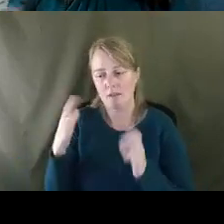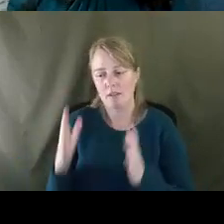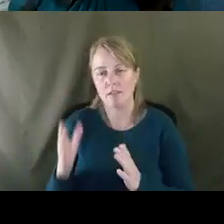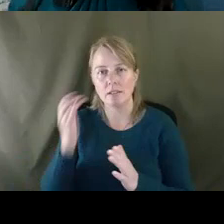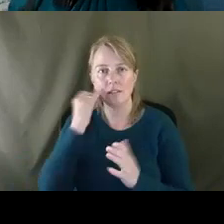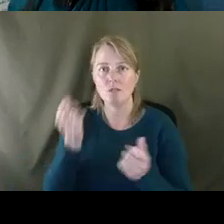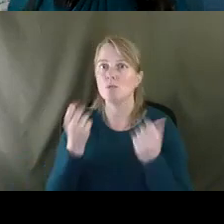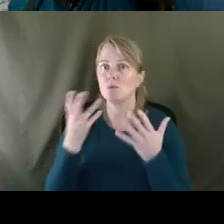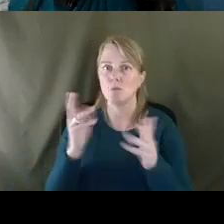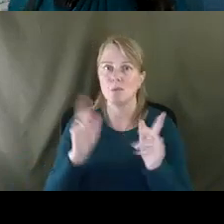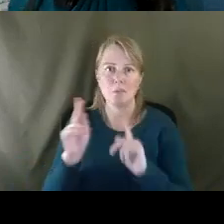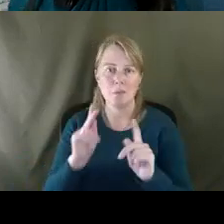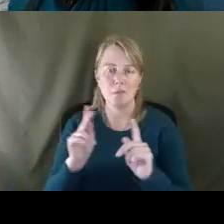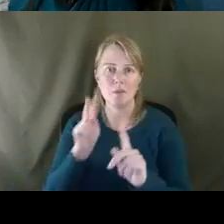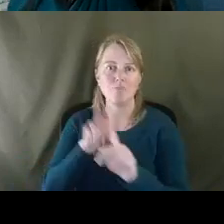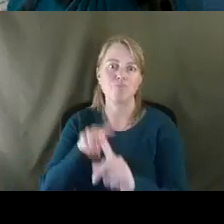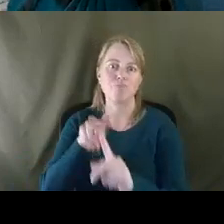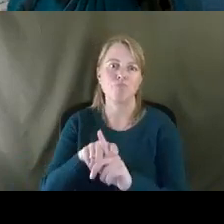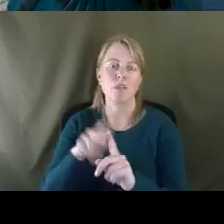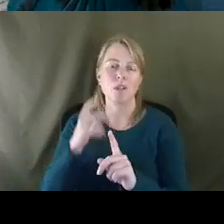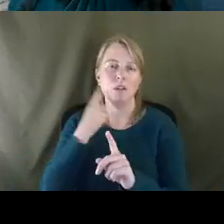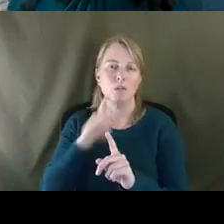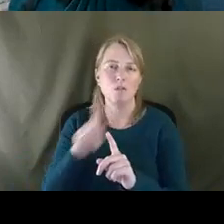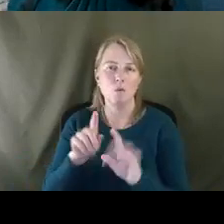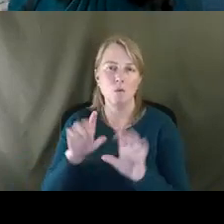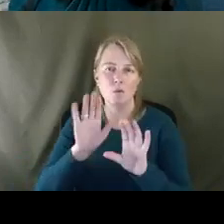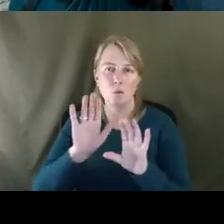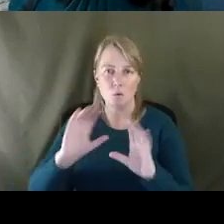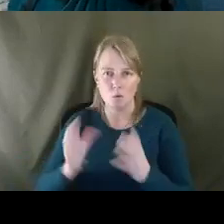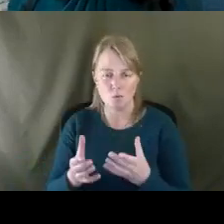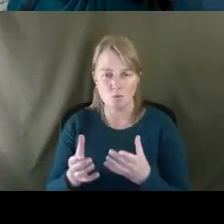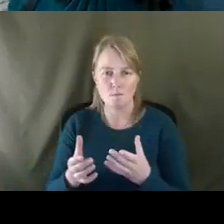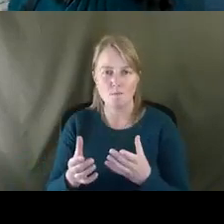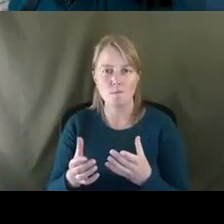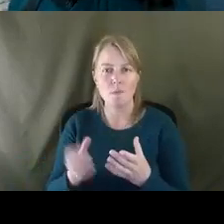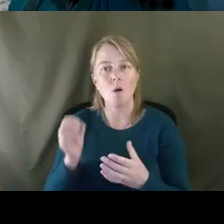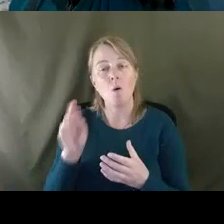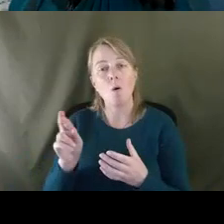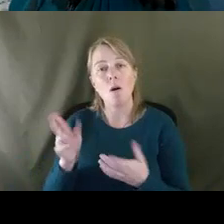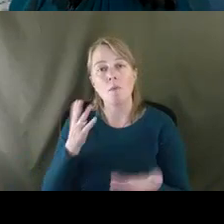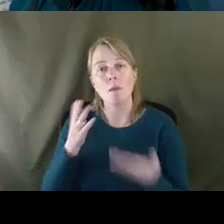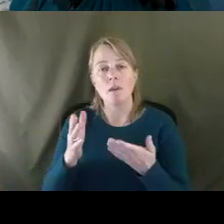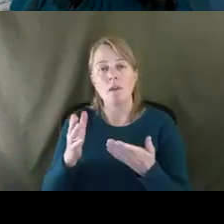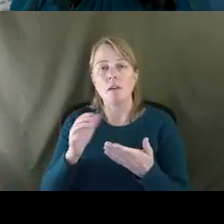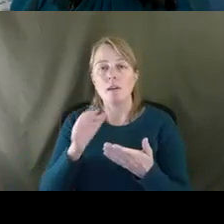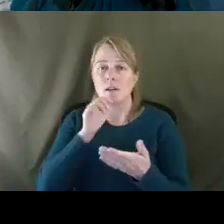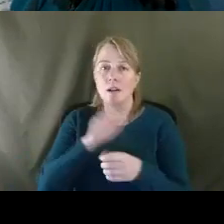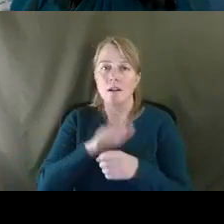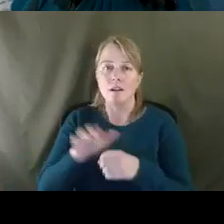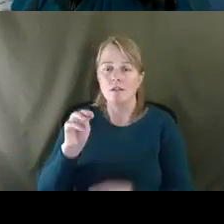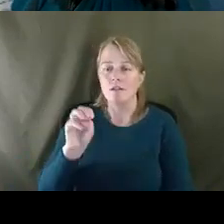too many people applying for the size of the group that you wanted to have, or perhaps you don't have a mentor with